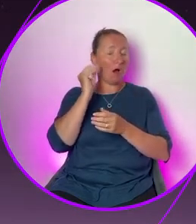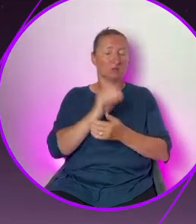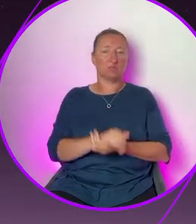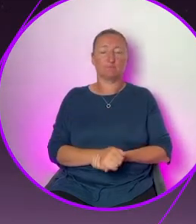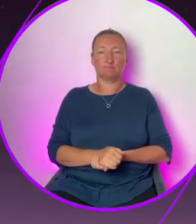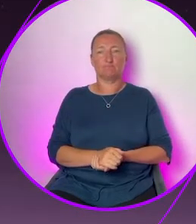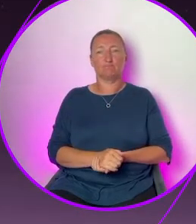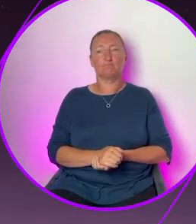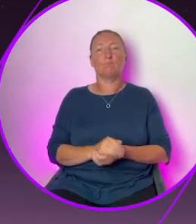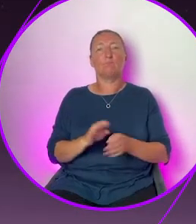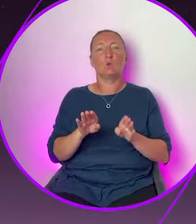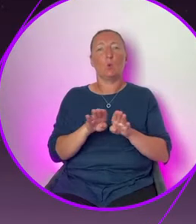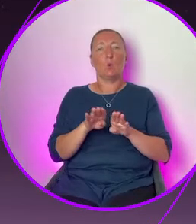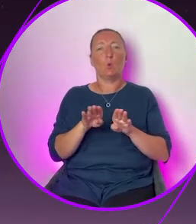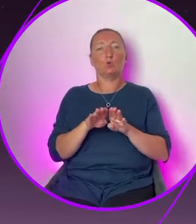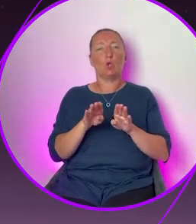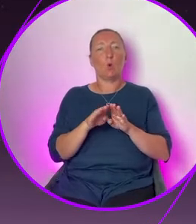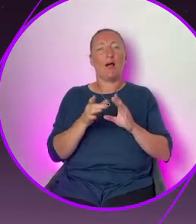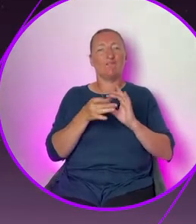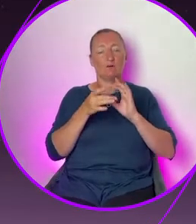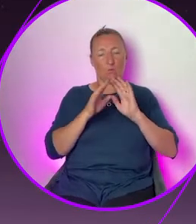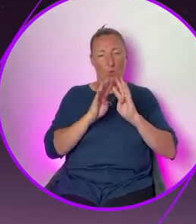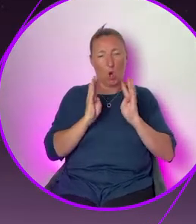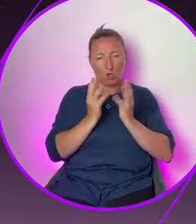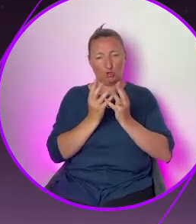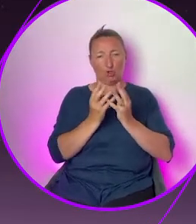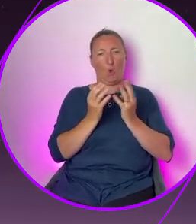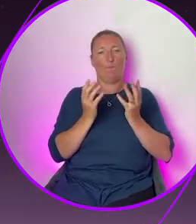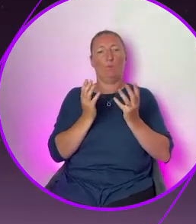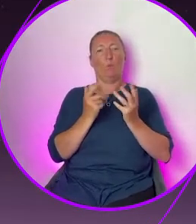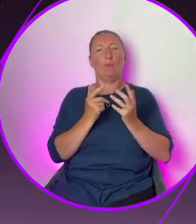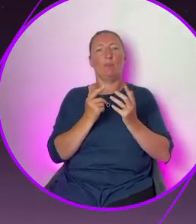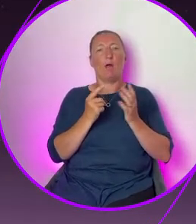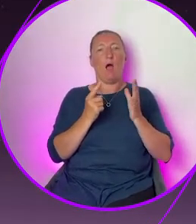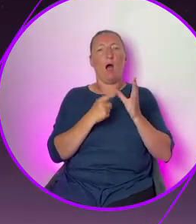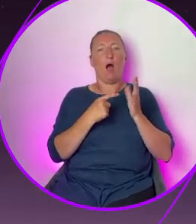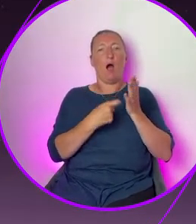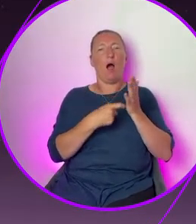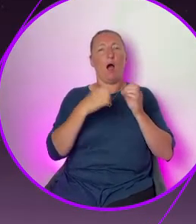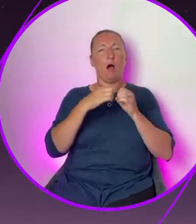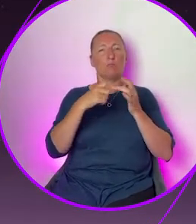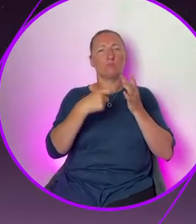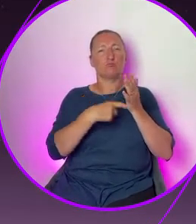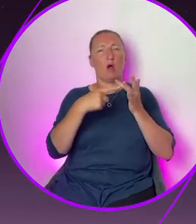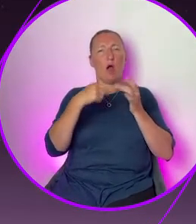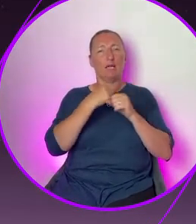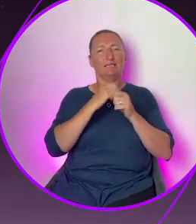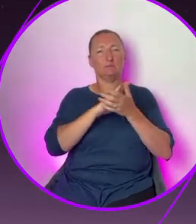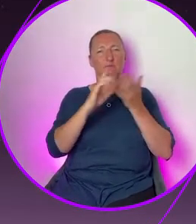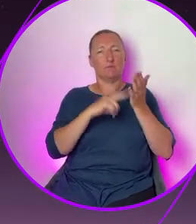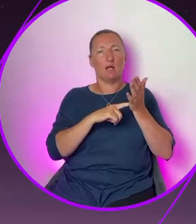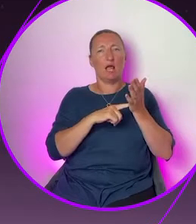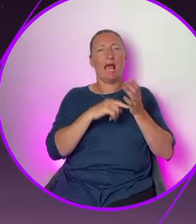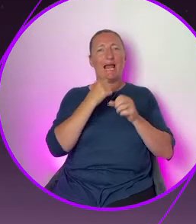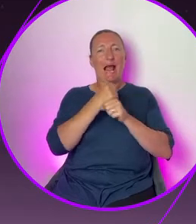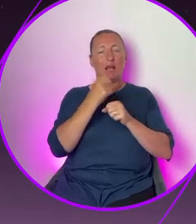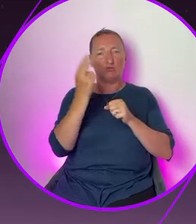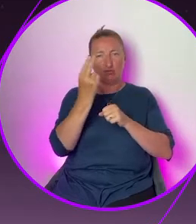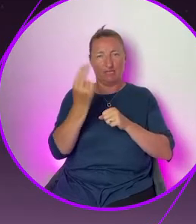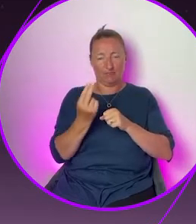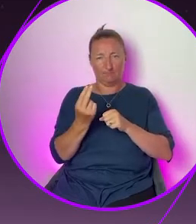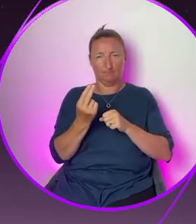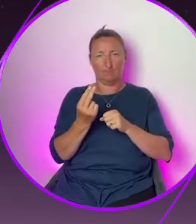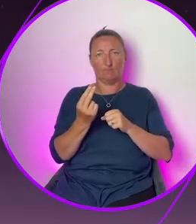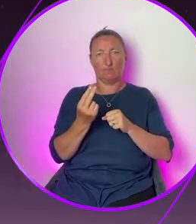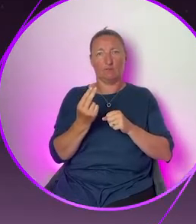a program of workshops in collaboration with the first of which will be led by Daniel Brathwaite-Shirley at the end of this